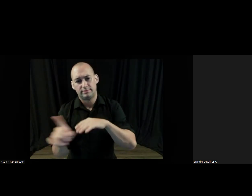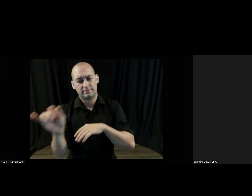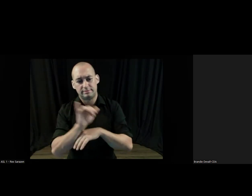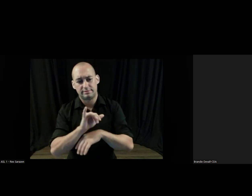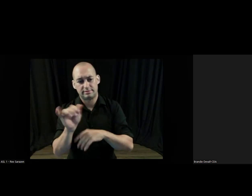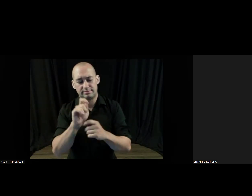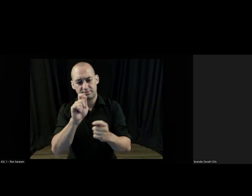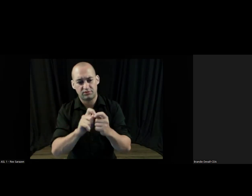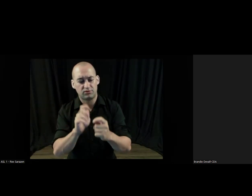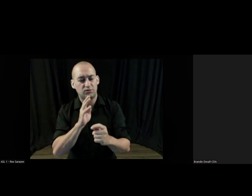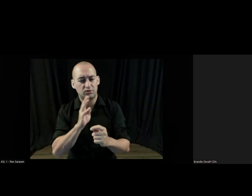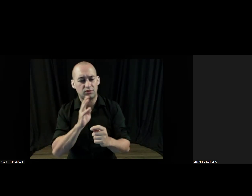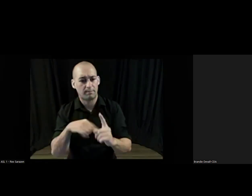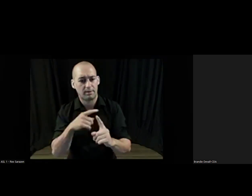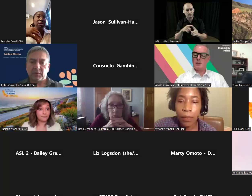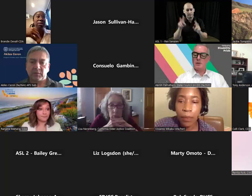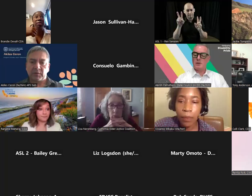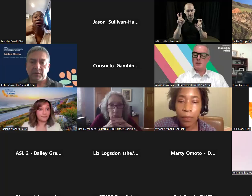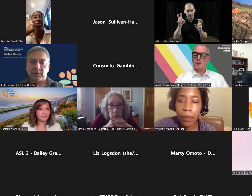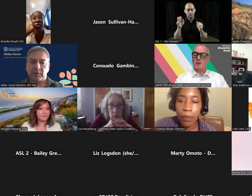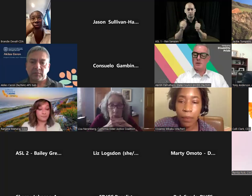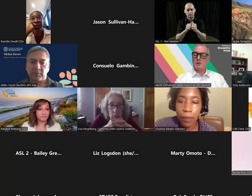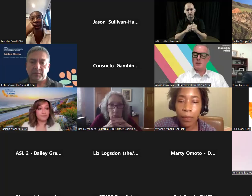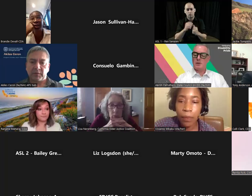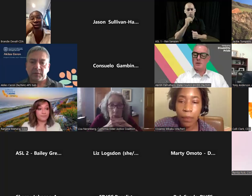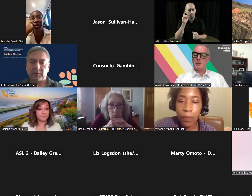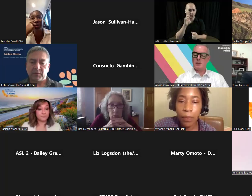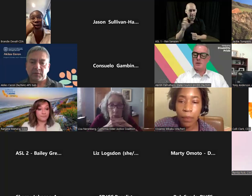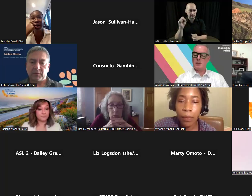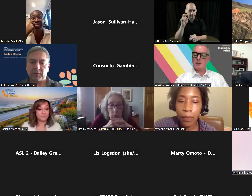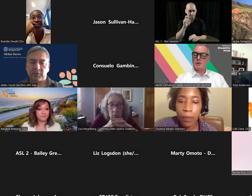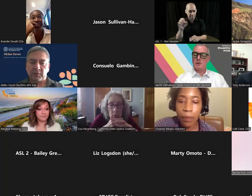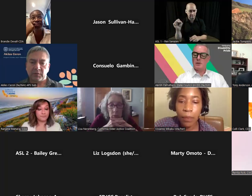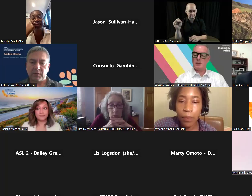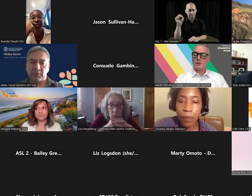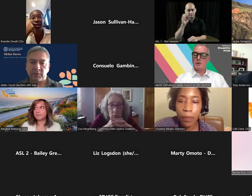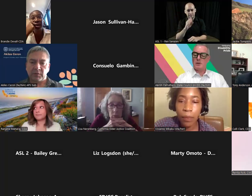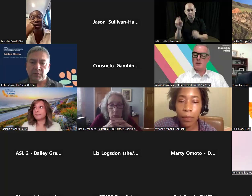about issues related to homelessness and issues related to